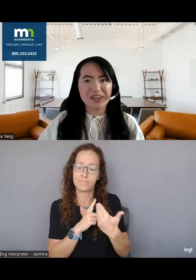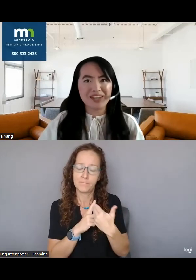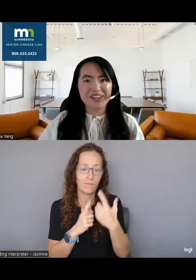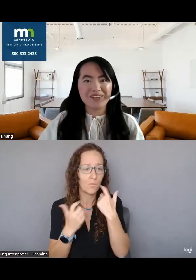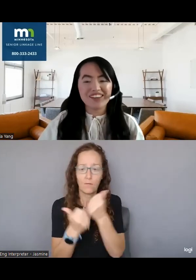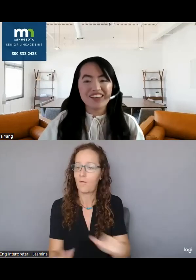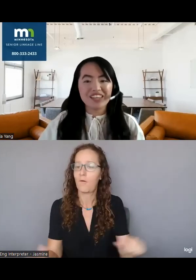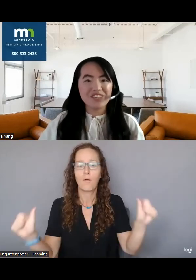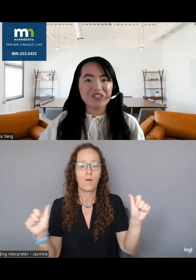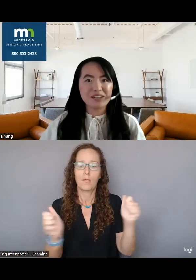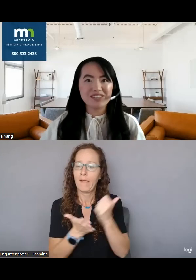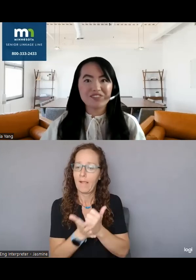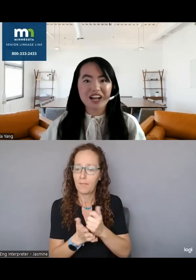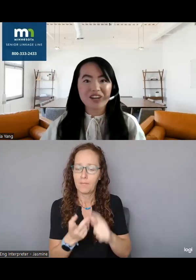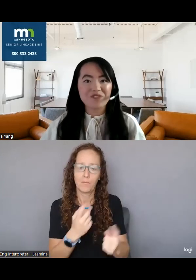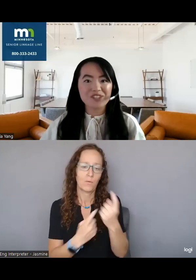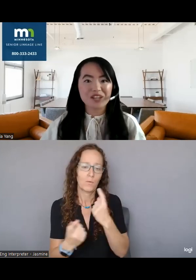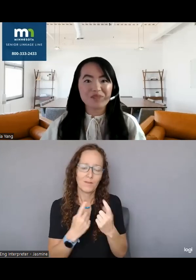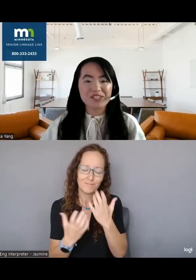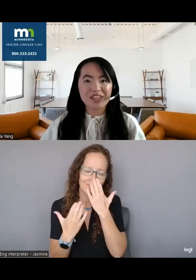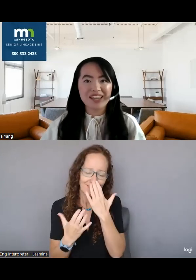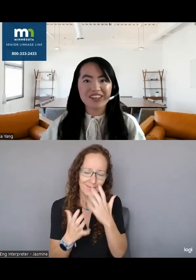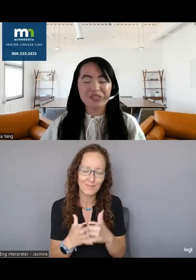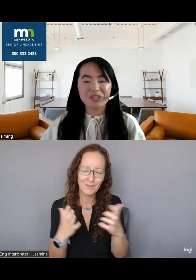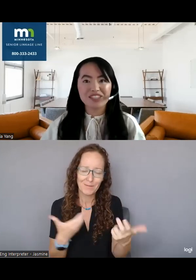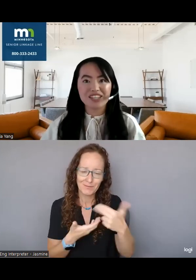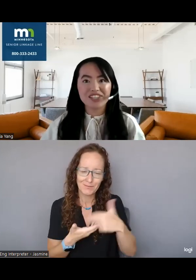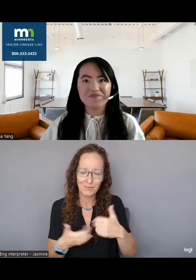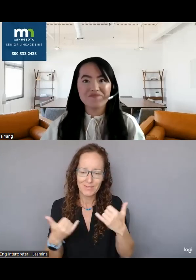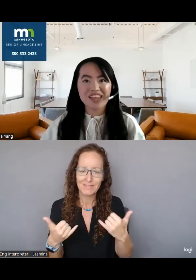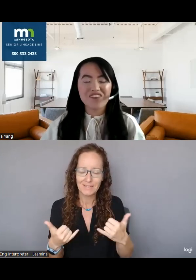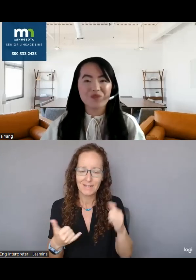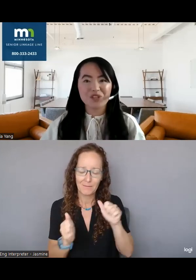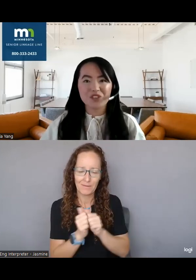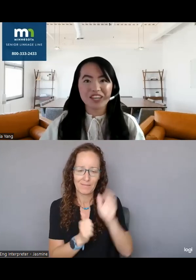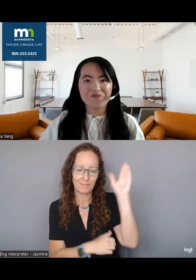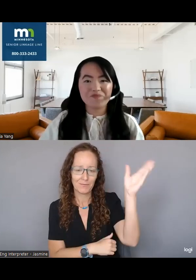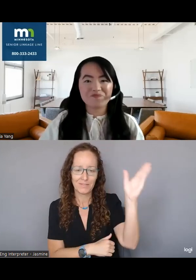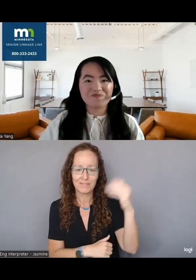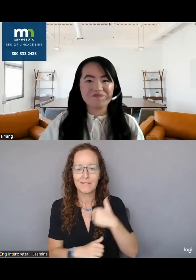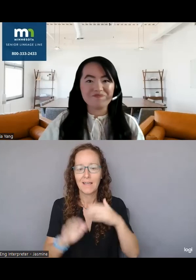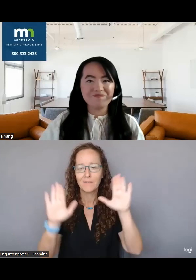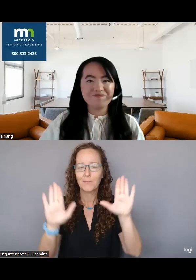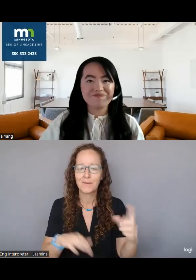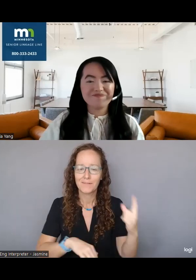that you may need. Thank you so much for joining me today on this presentation. Have a wonderful day.